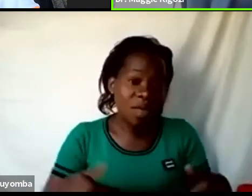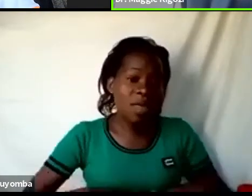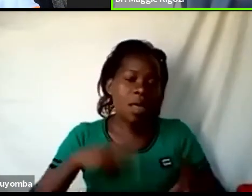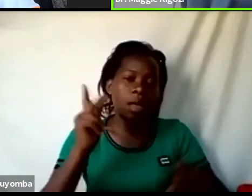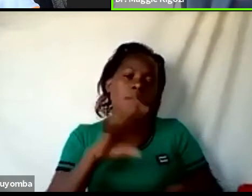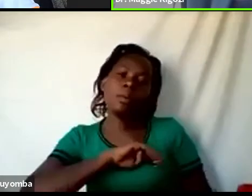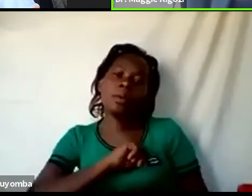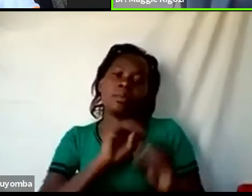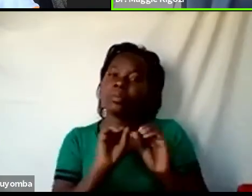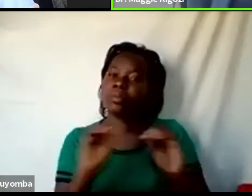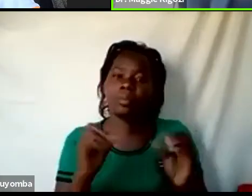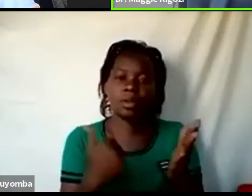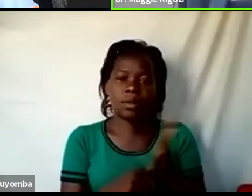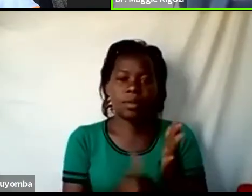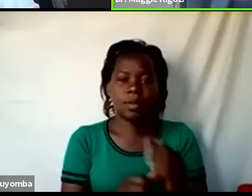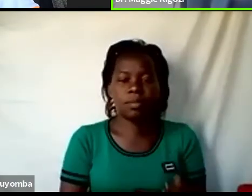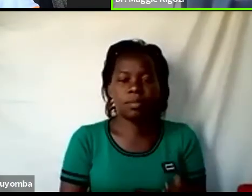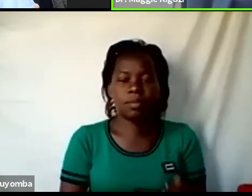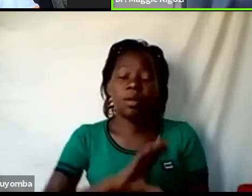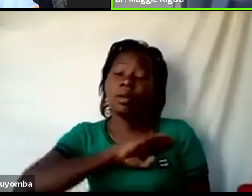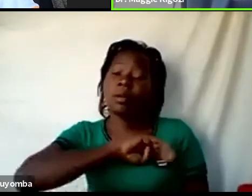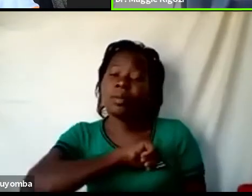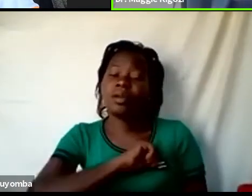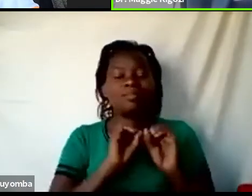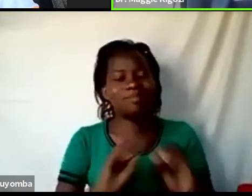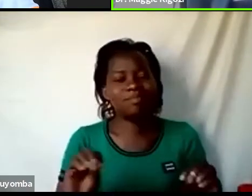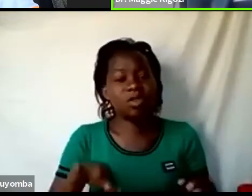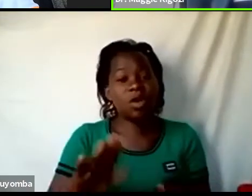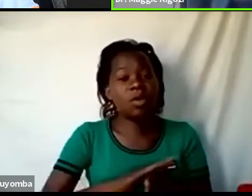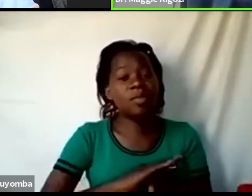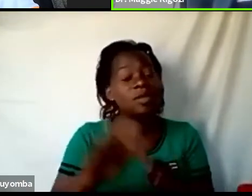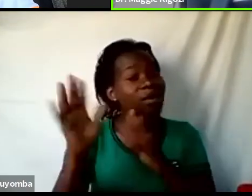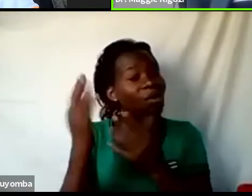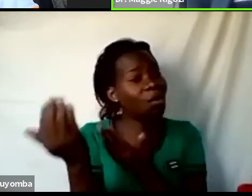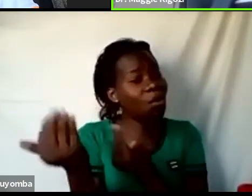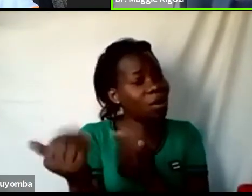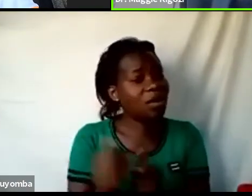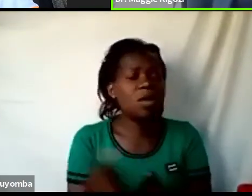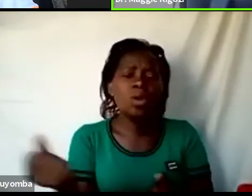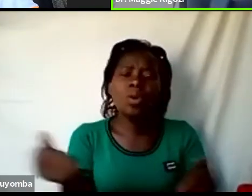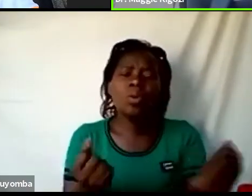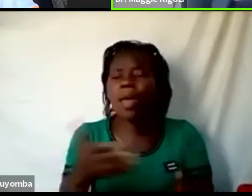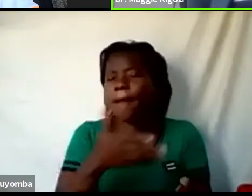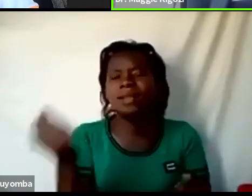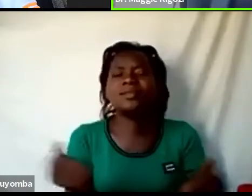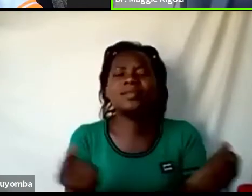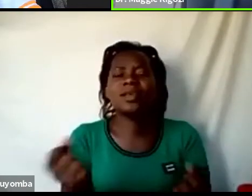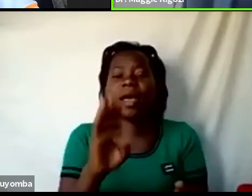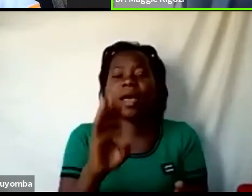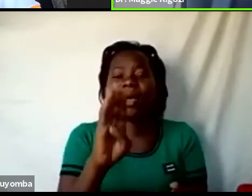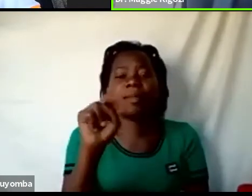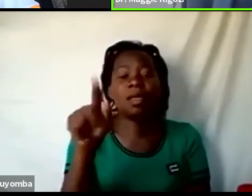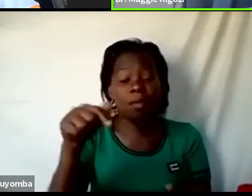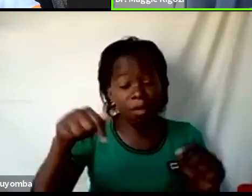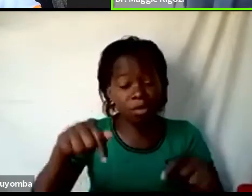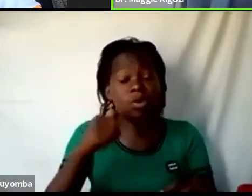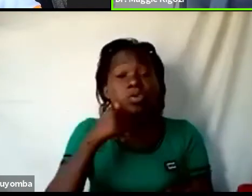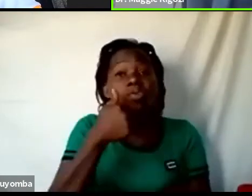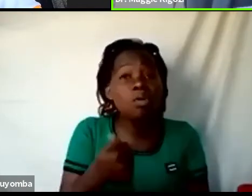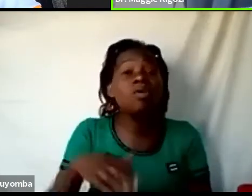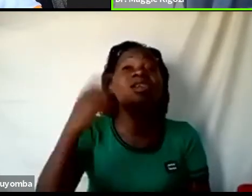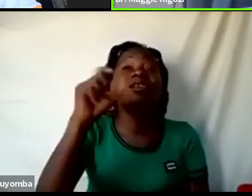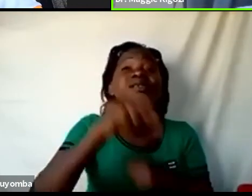have patience. Your business will succeed. You'll drive the Benz you want, but not today, not tomorrow, not even next year, but in